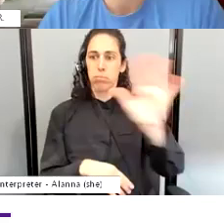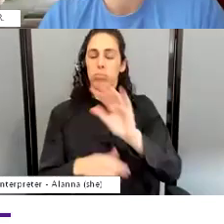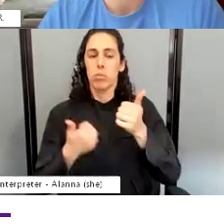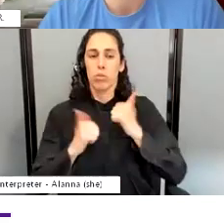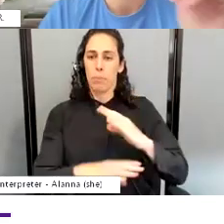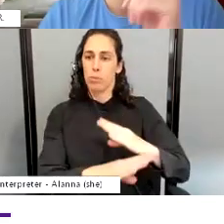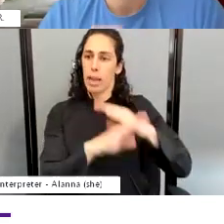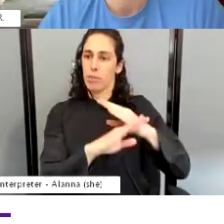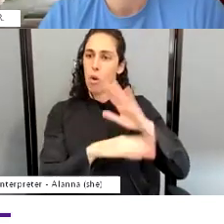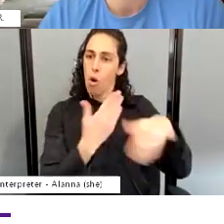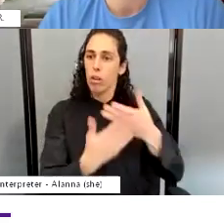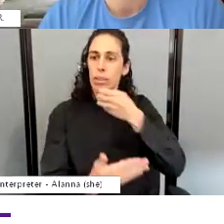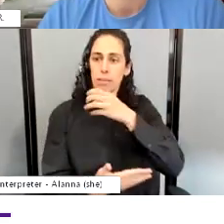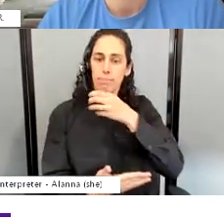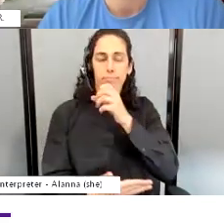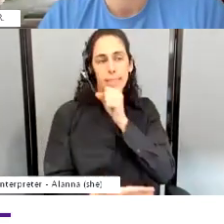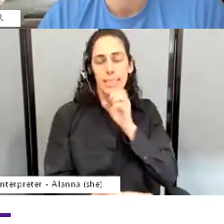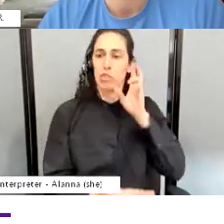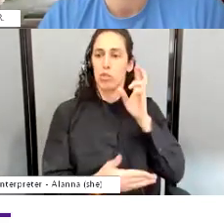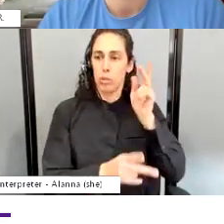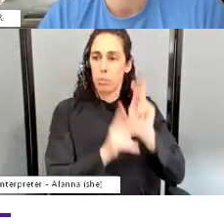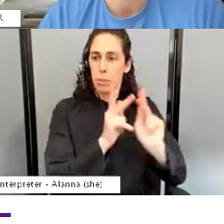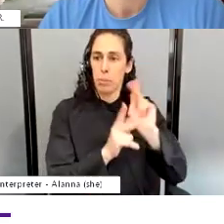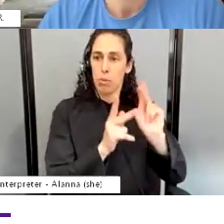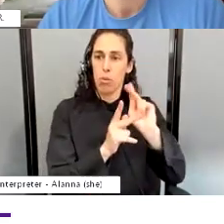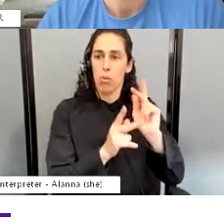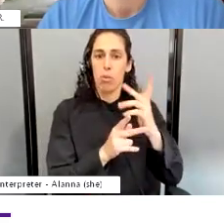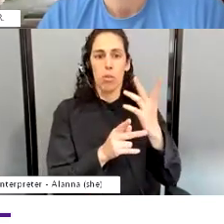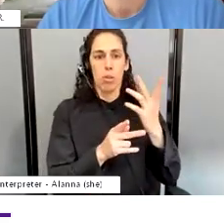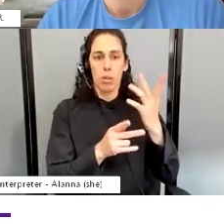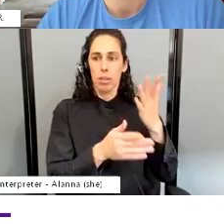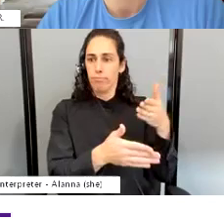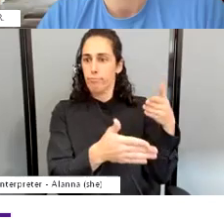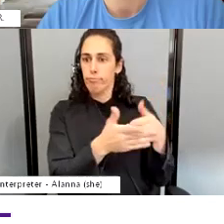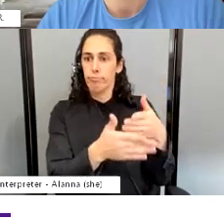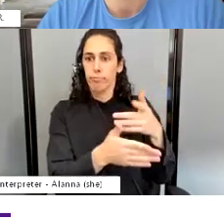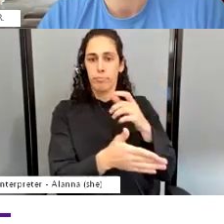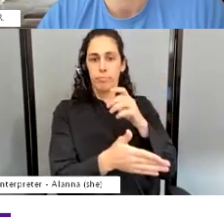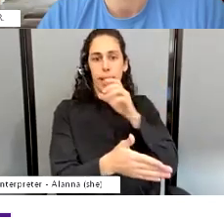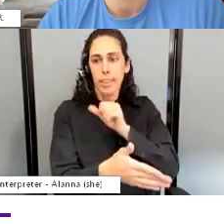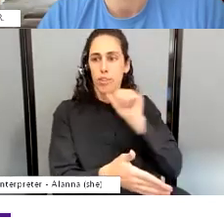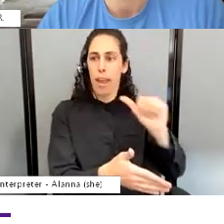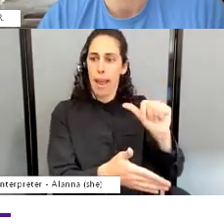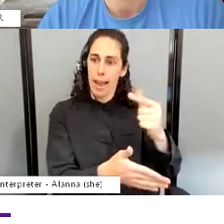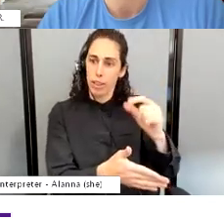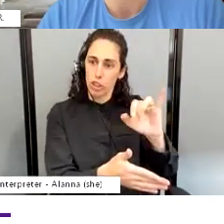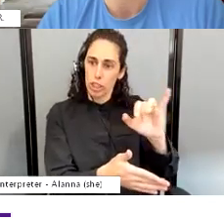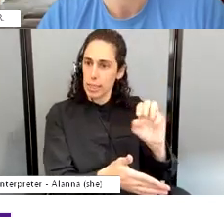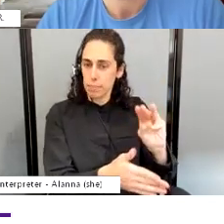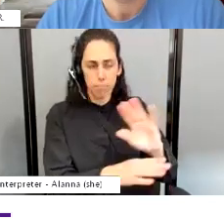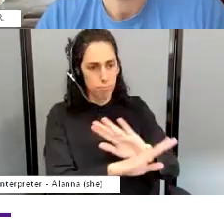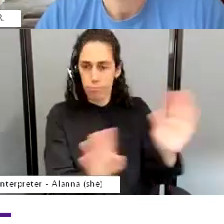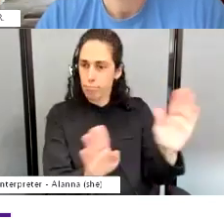EAPO is really to work towards a province that is free from ageism and from abuse, and where human rights of older people are advanced, protected,